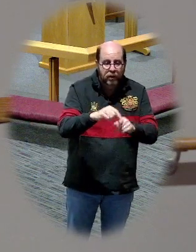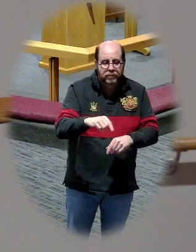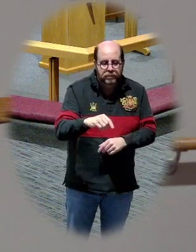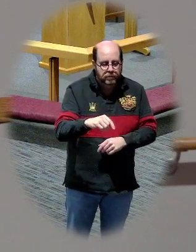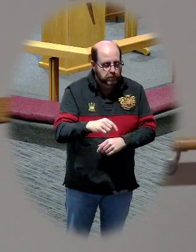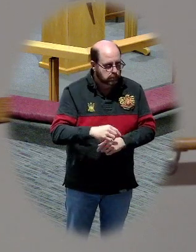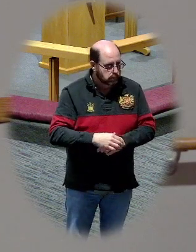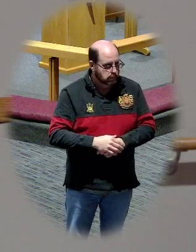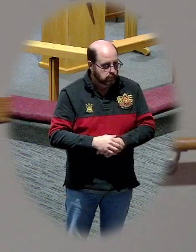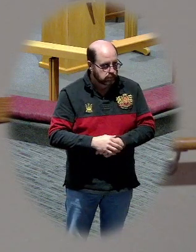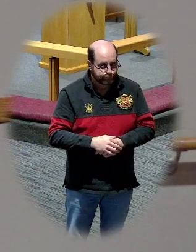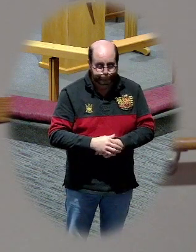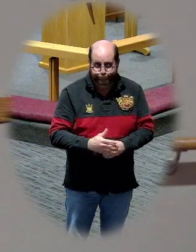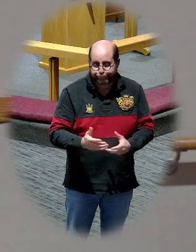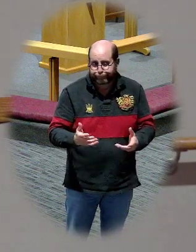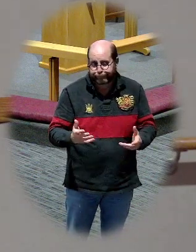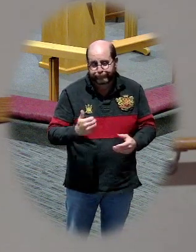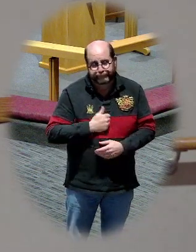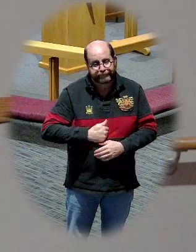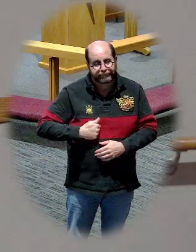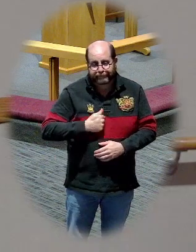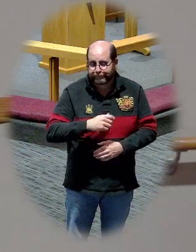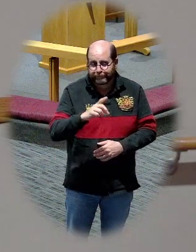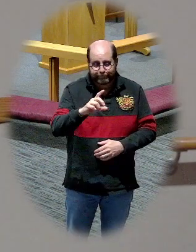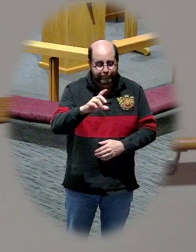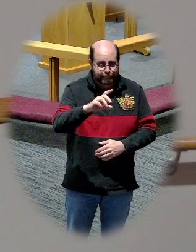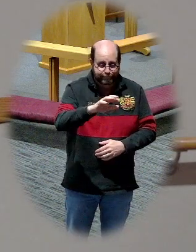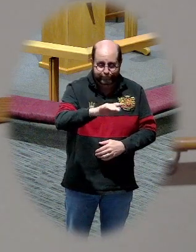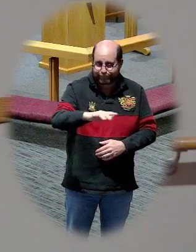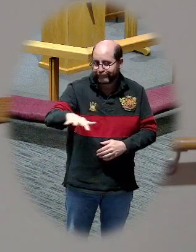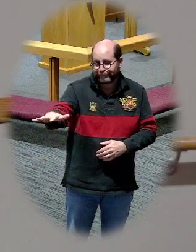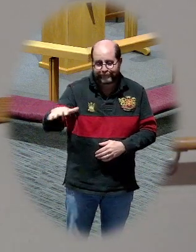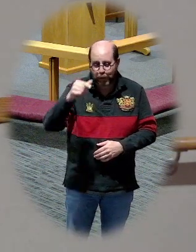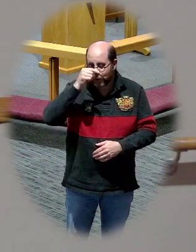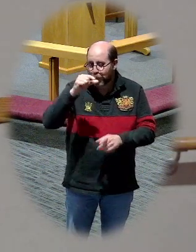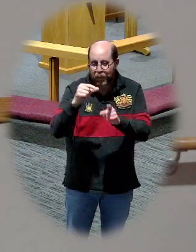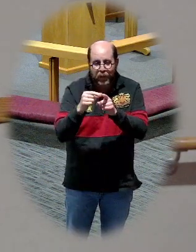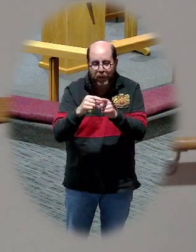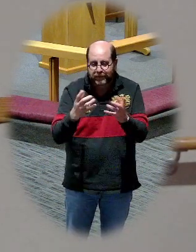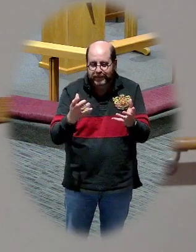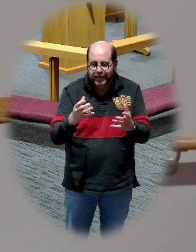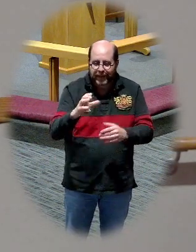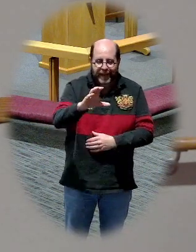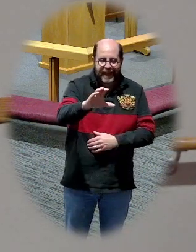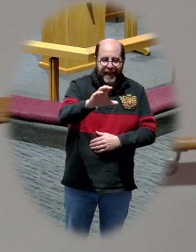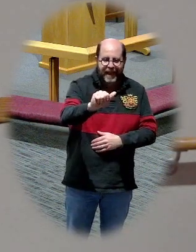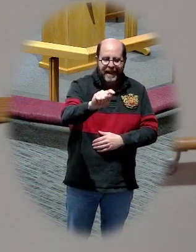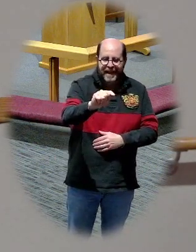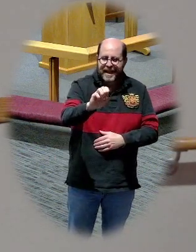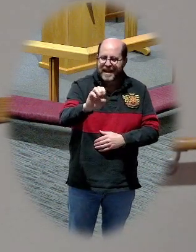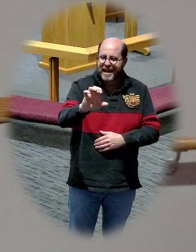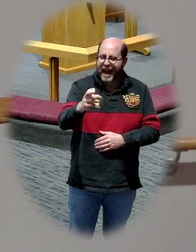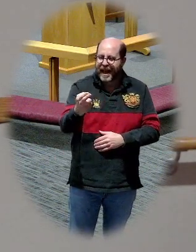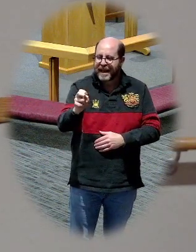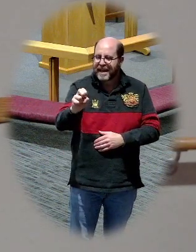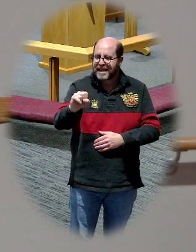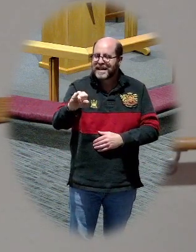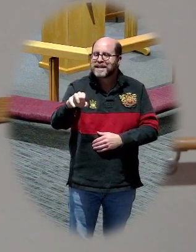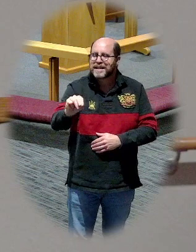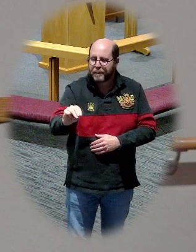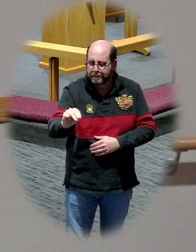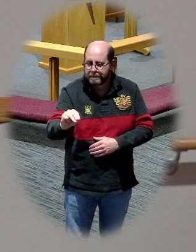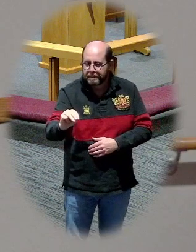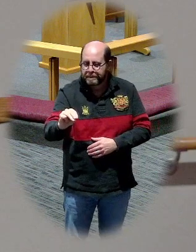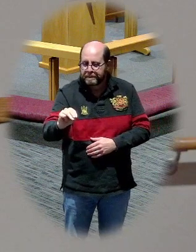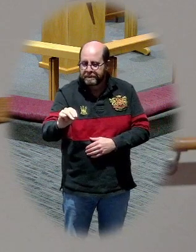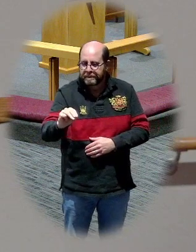didaskaleion, that teaching, catechism. Isn't that interesting? Catechism.